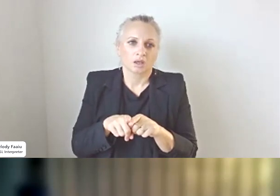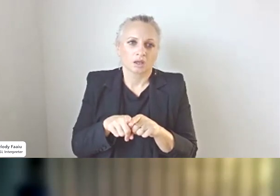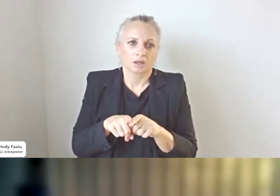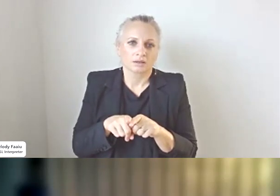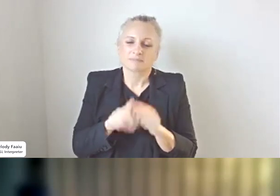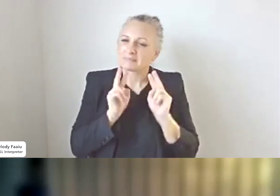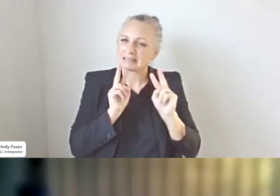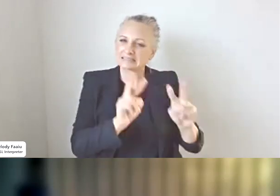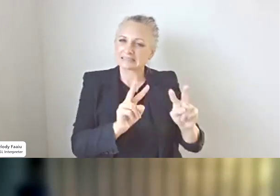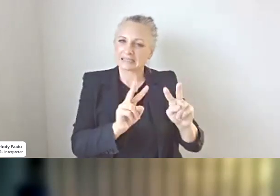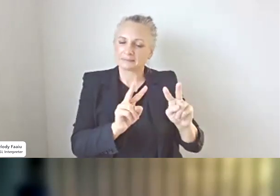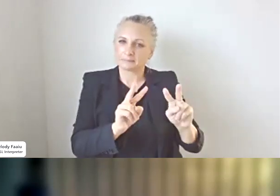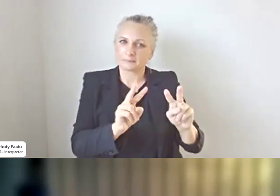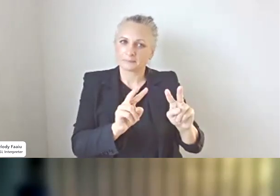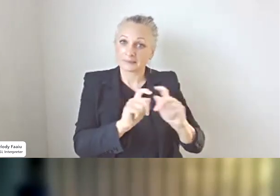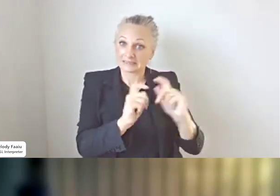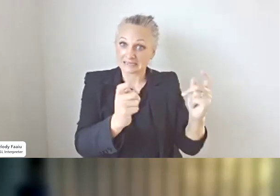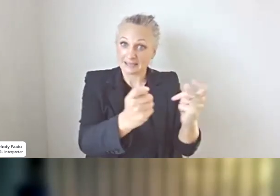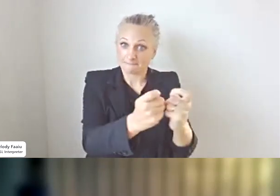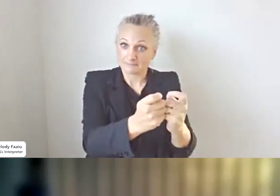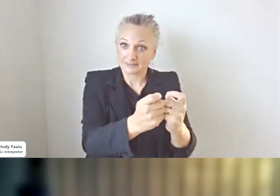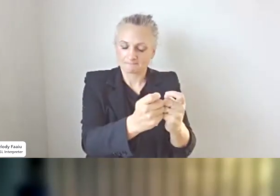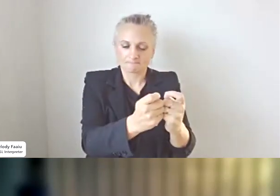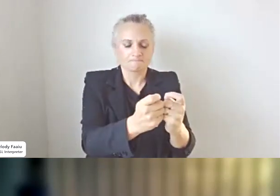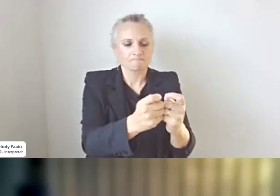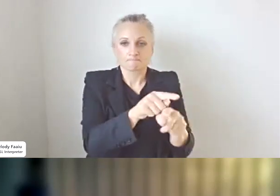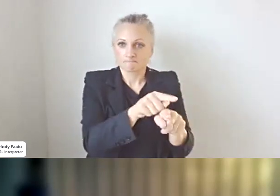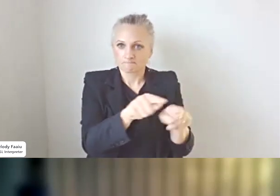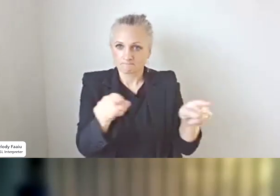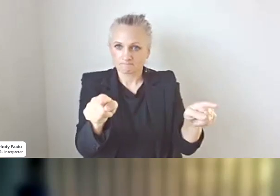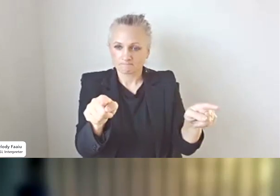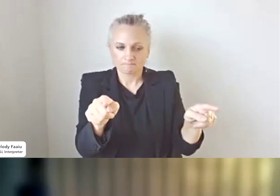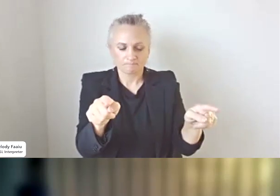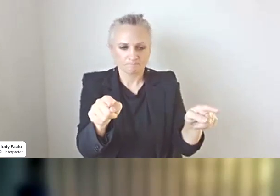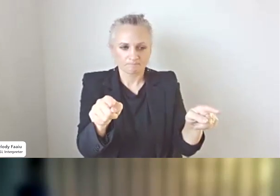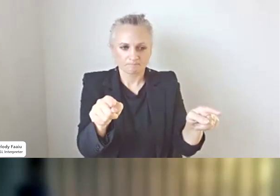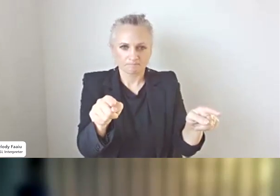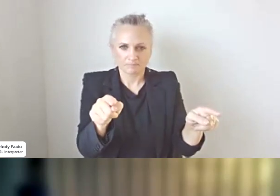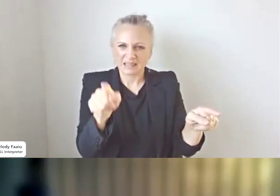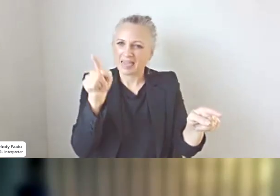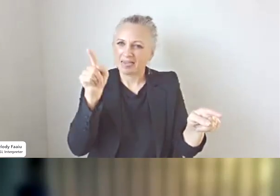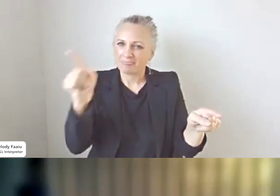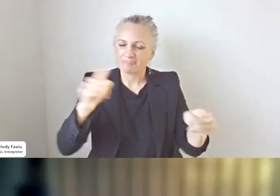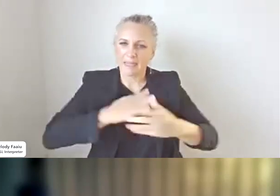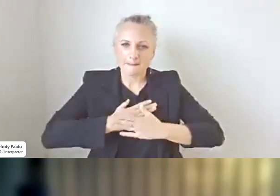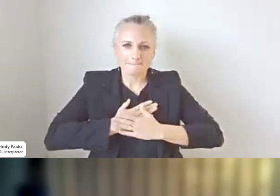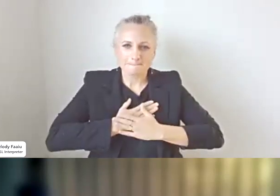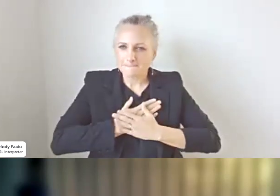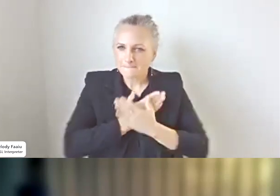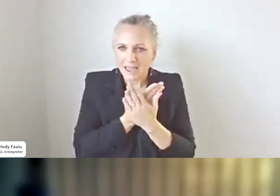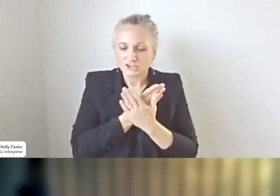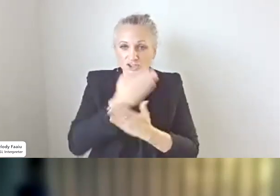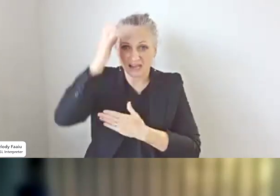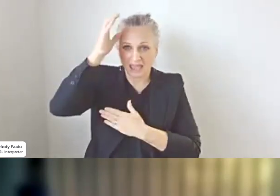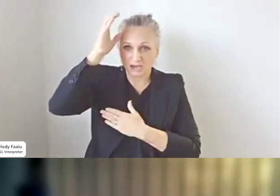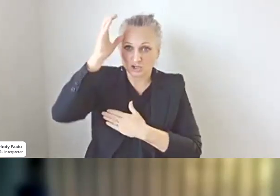passion and knowledge and incorporating it into the questions